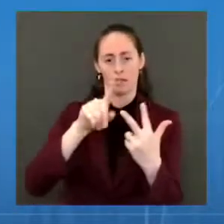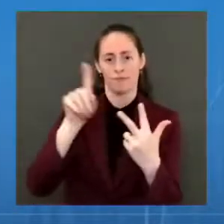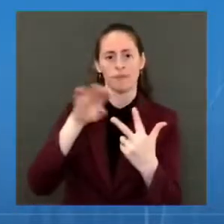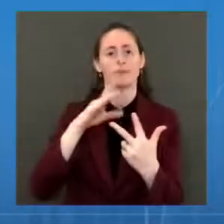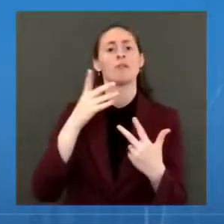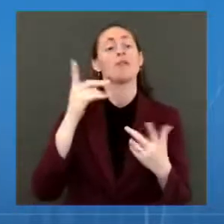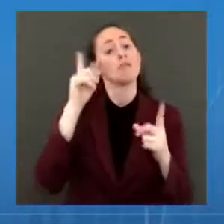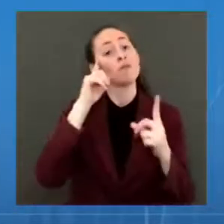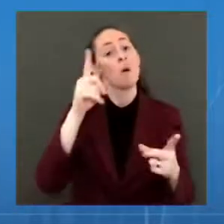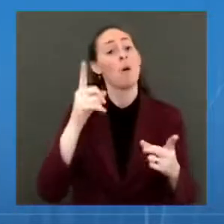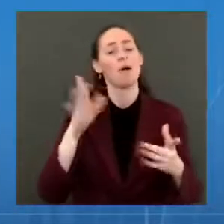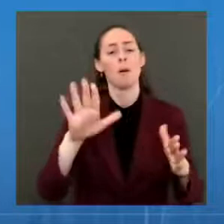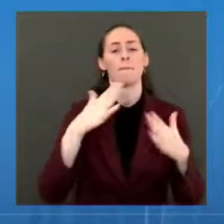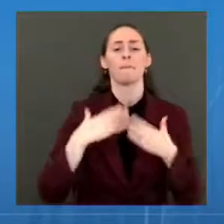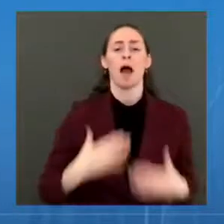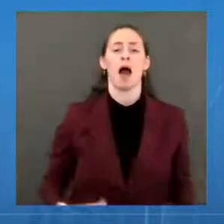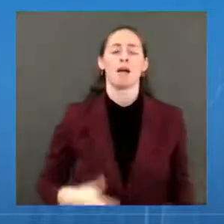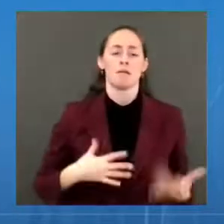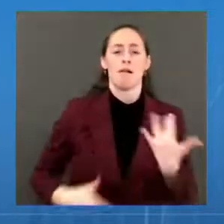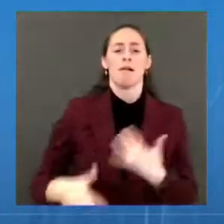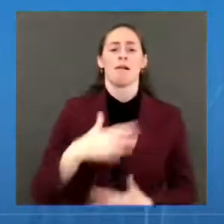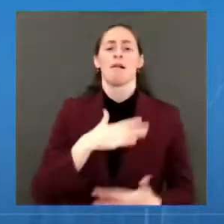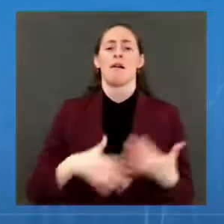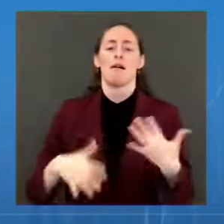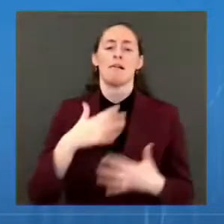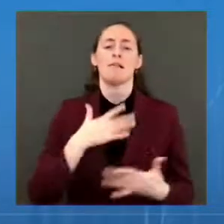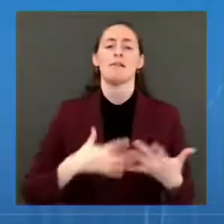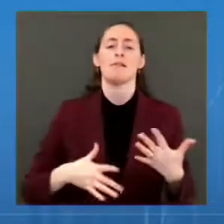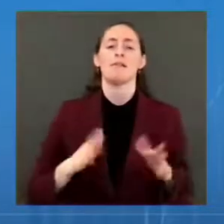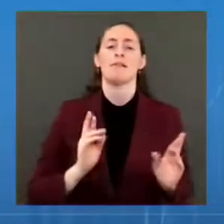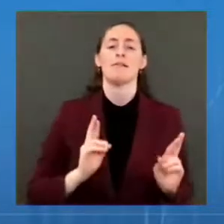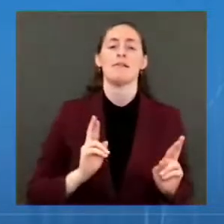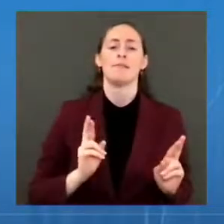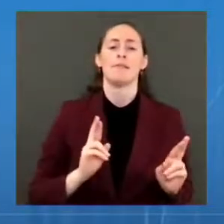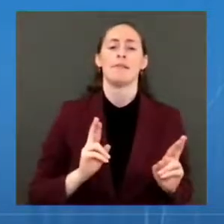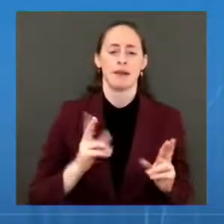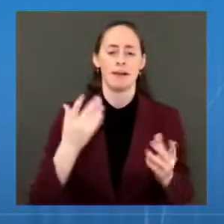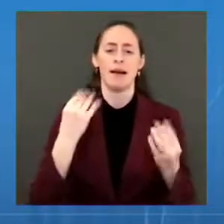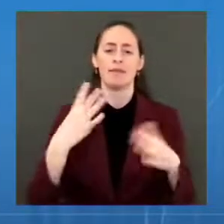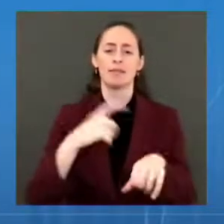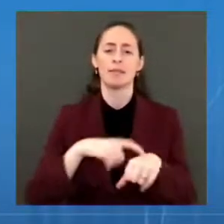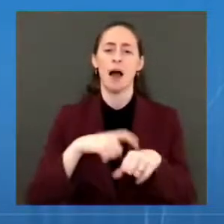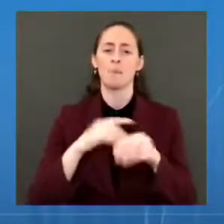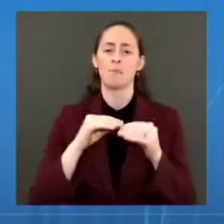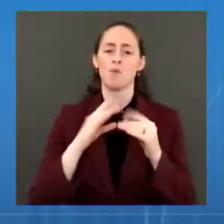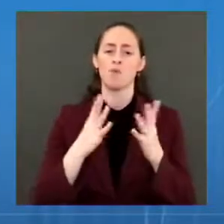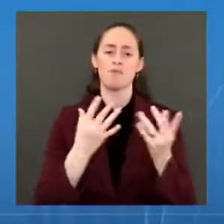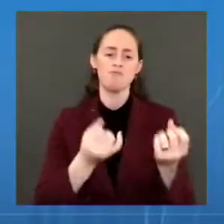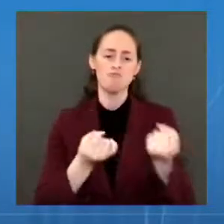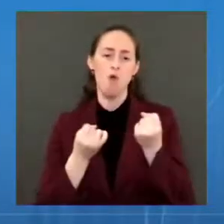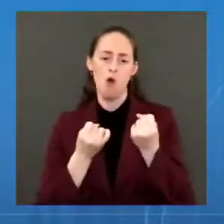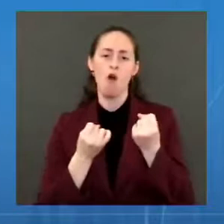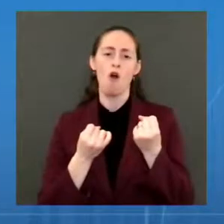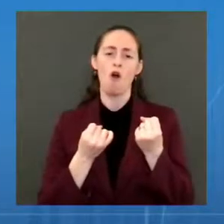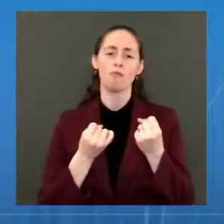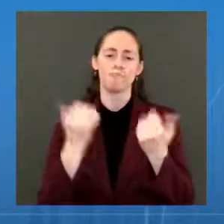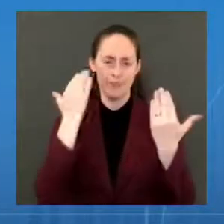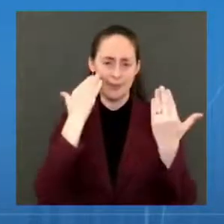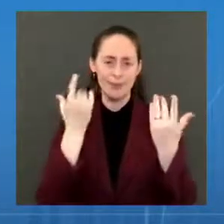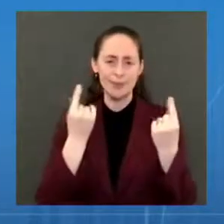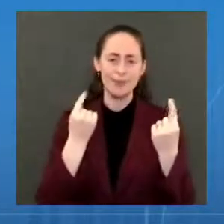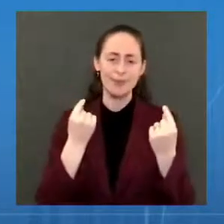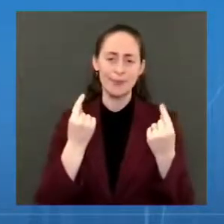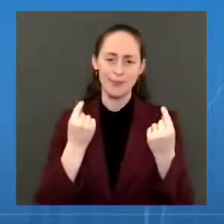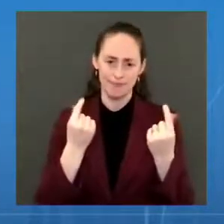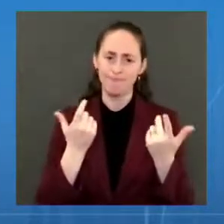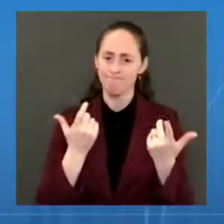COVID-19 the chance to mature and to strengthen. It's referred to immunologically as affinity